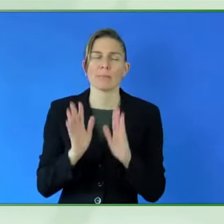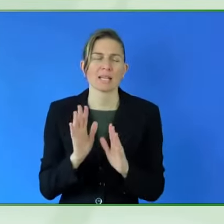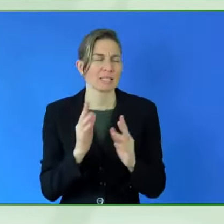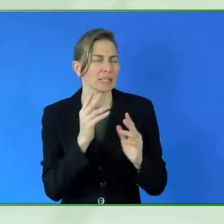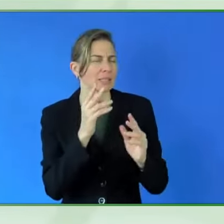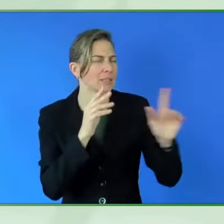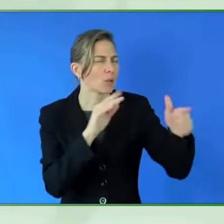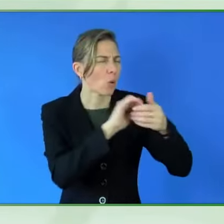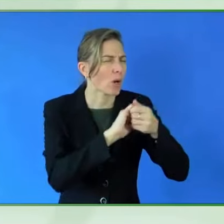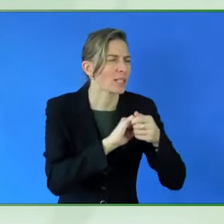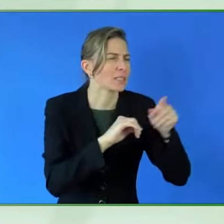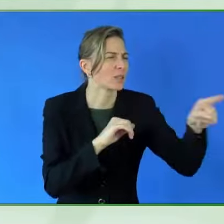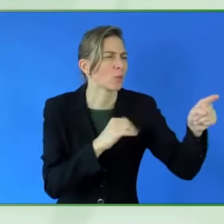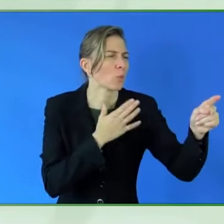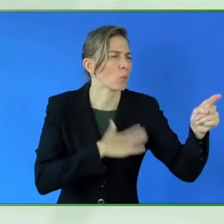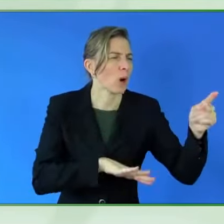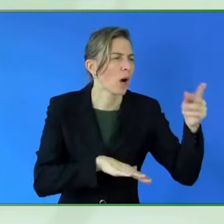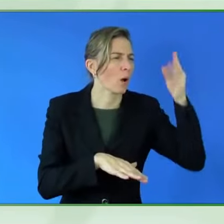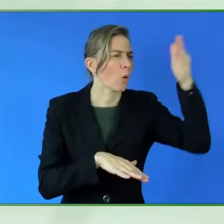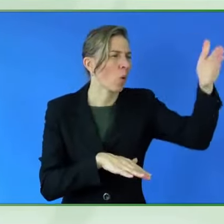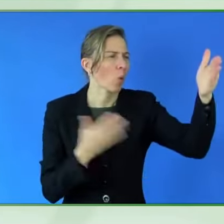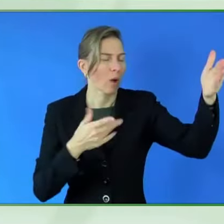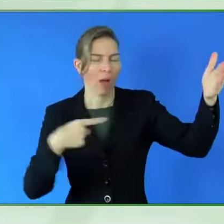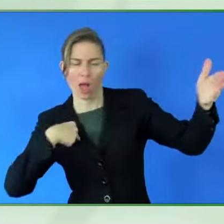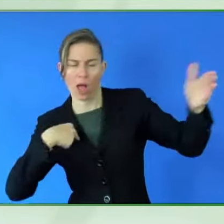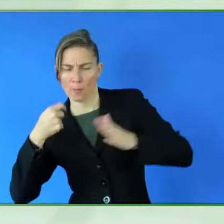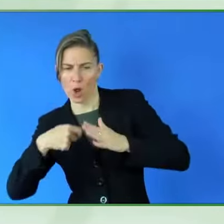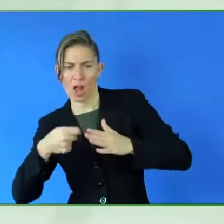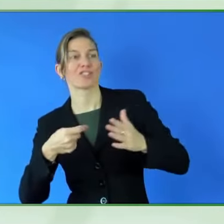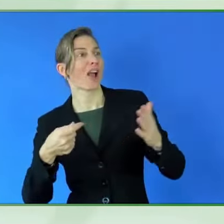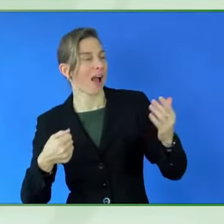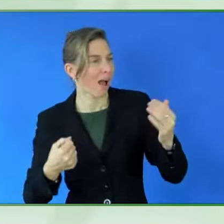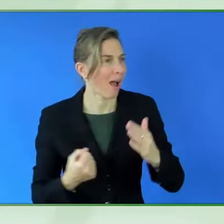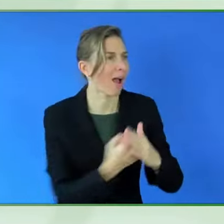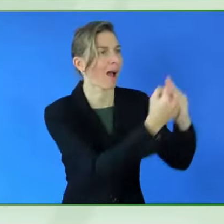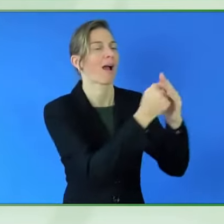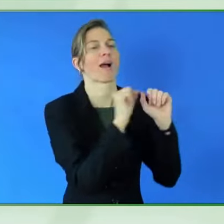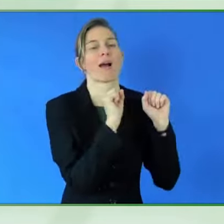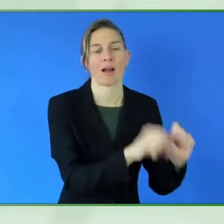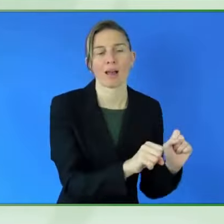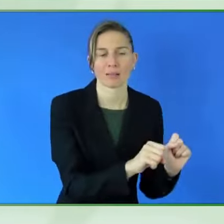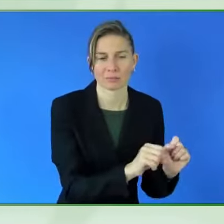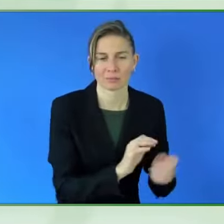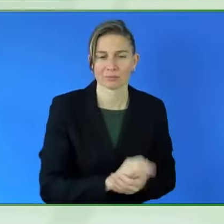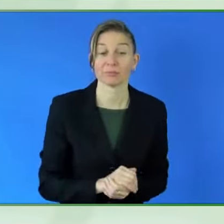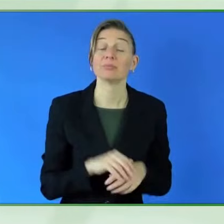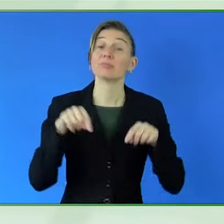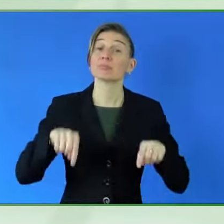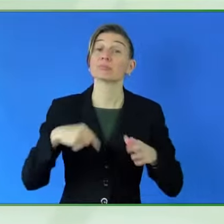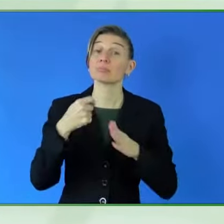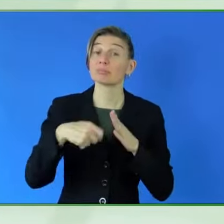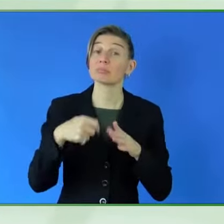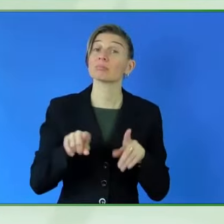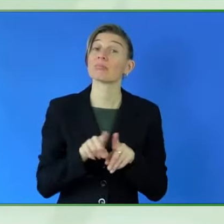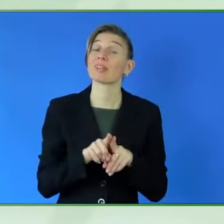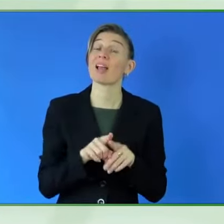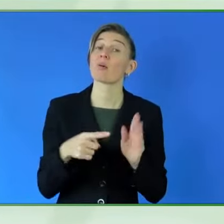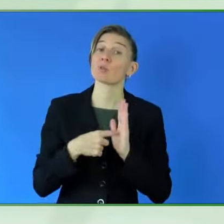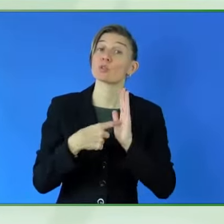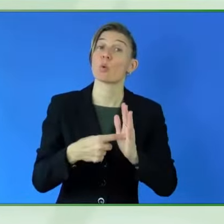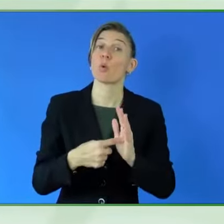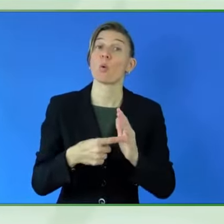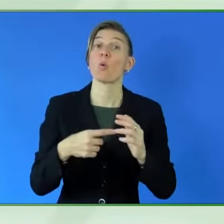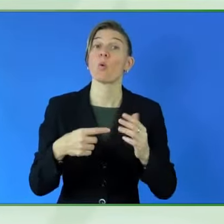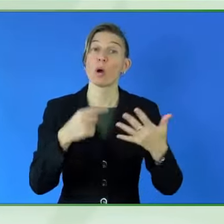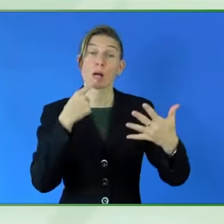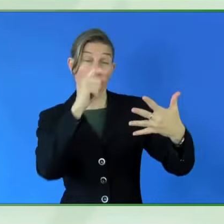makes that the city can create some improvement indicators that they can show not just only to the civil society, also